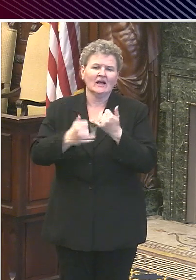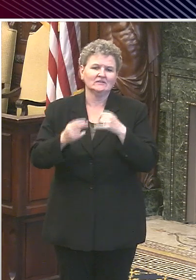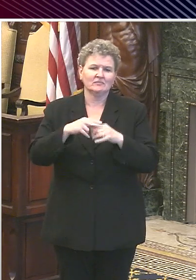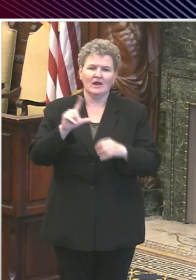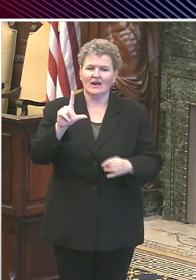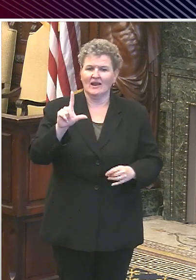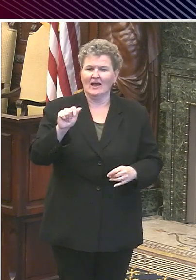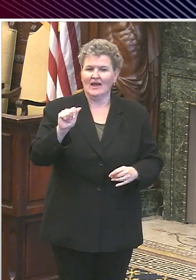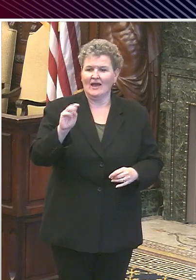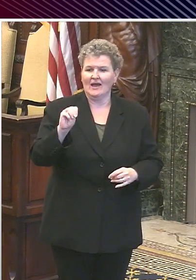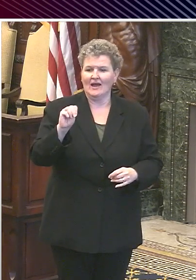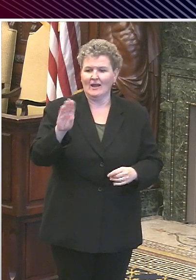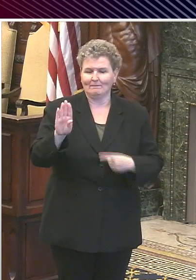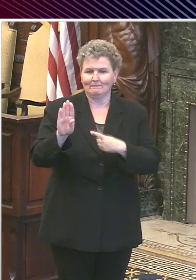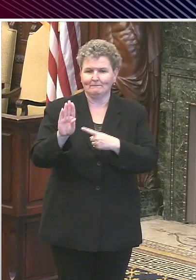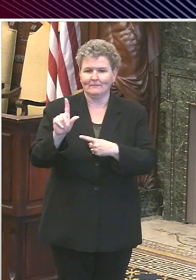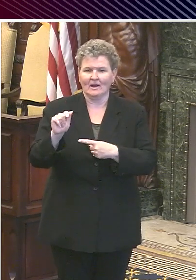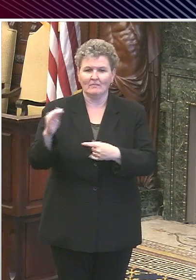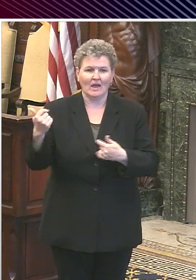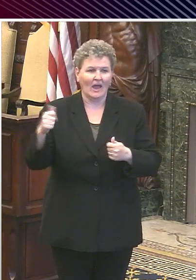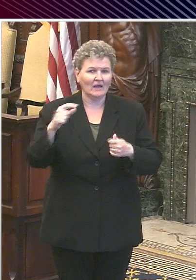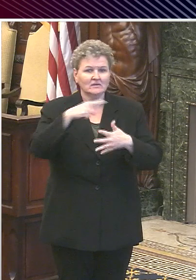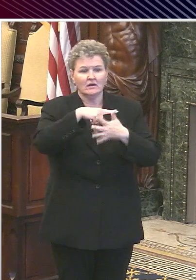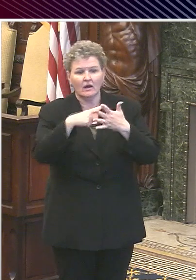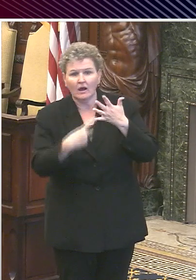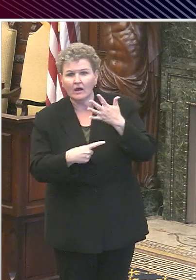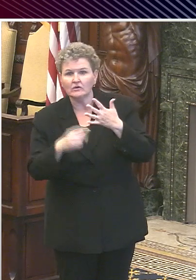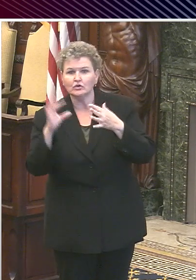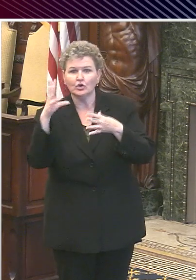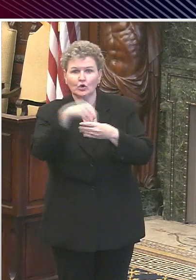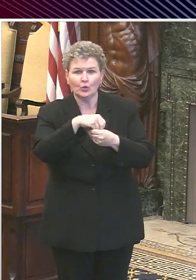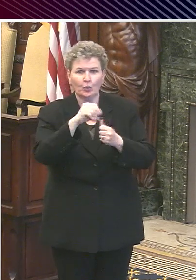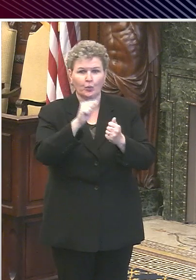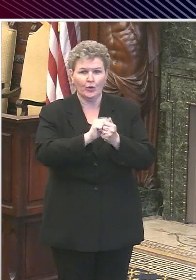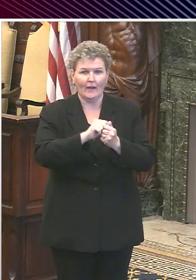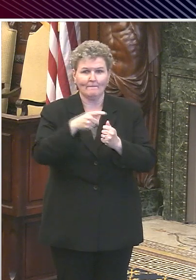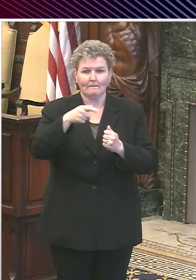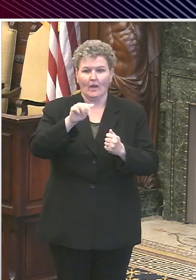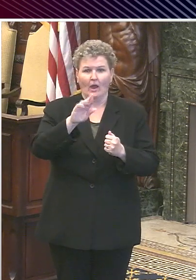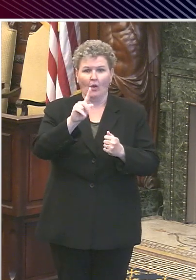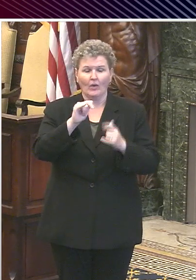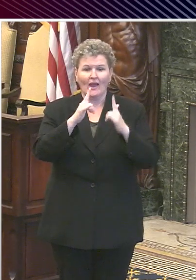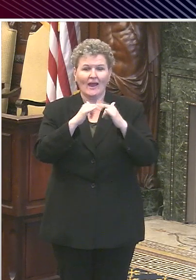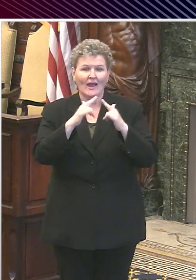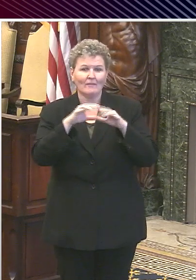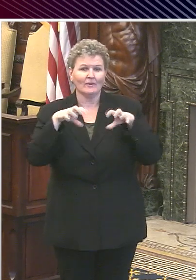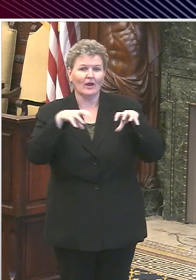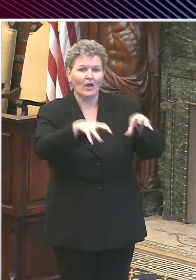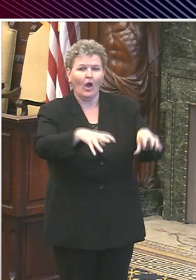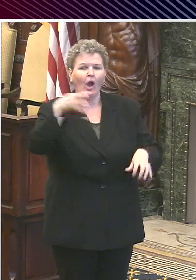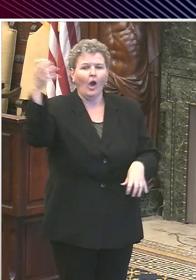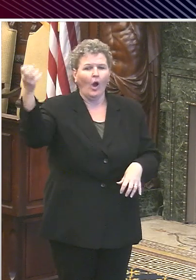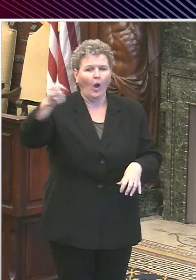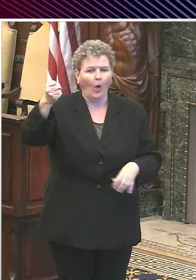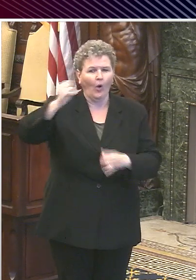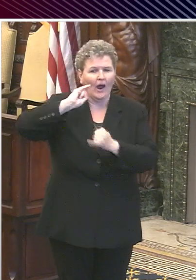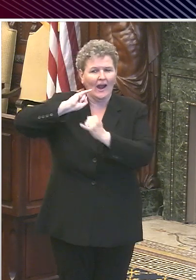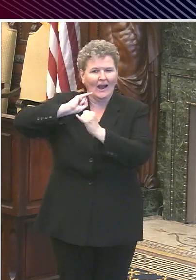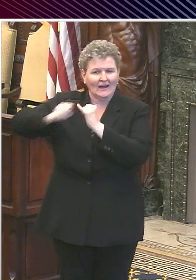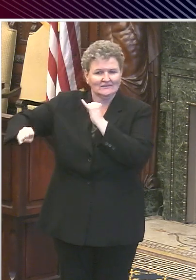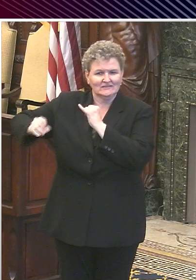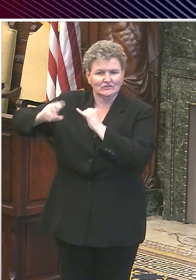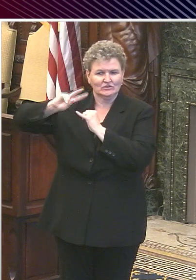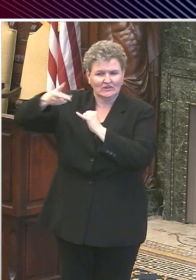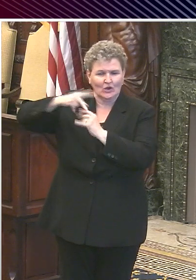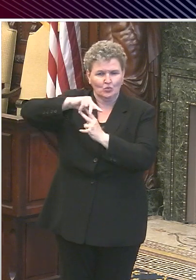other topics, including the encampments on the Parkway and Ridge Avenue, please hold them to the second round of questions. And